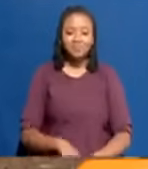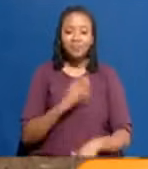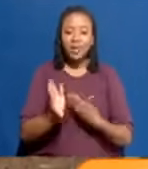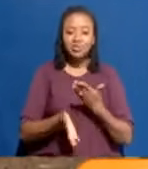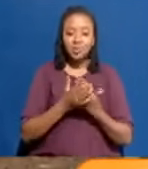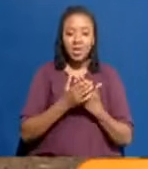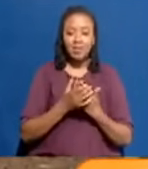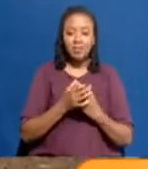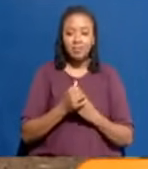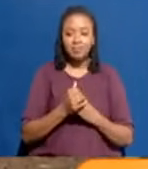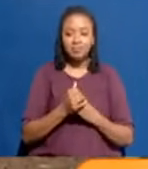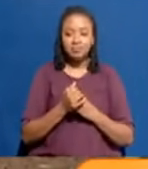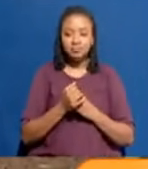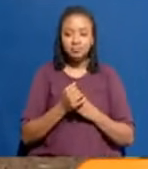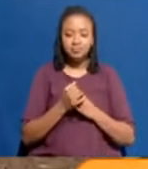forest surveillance.